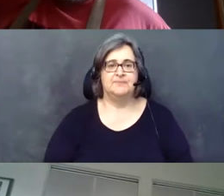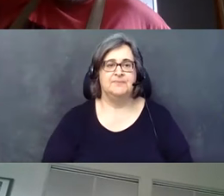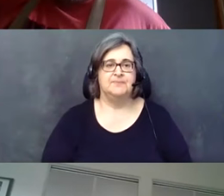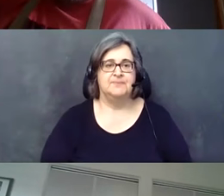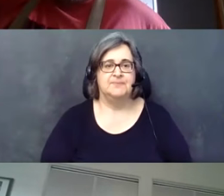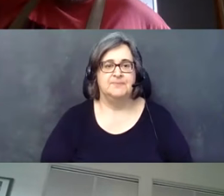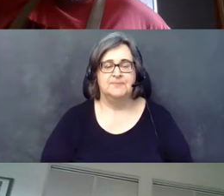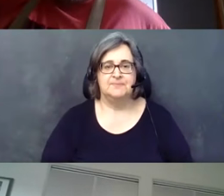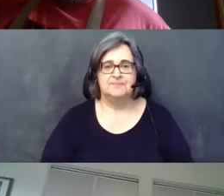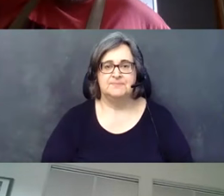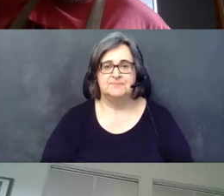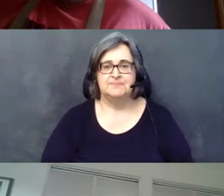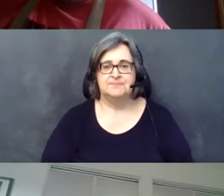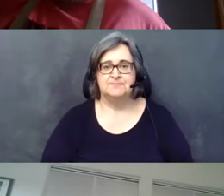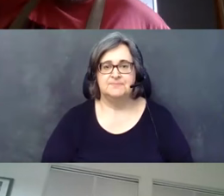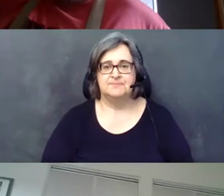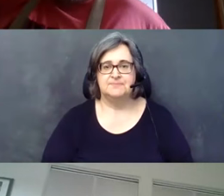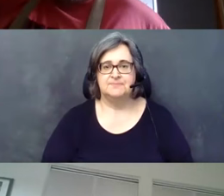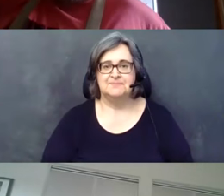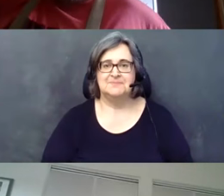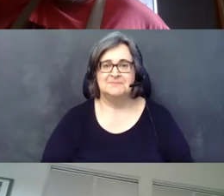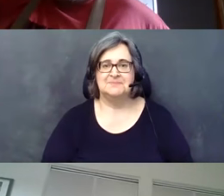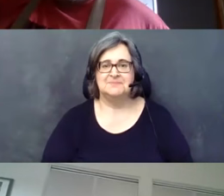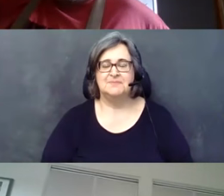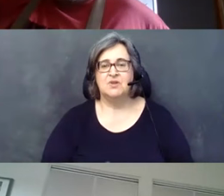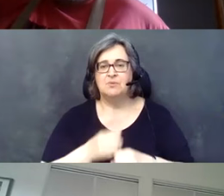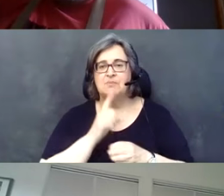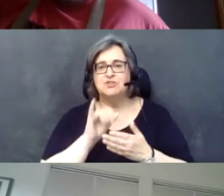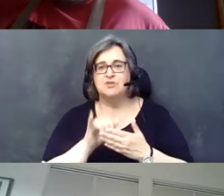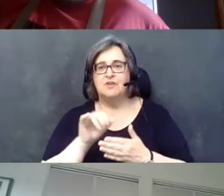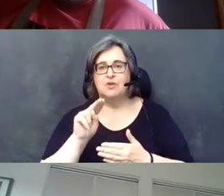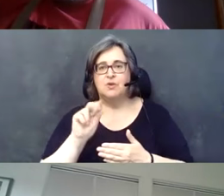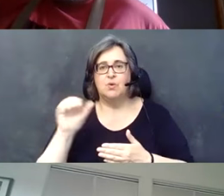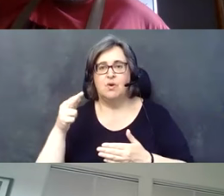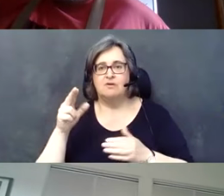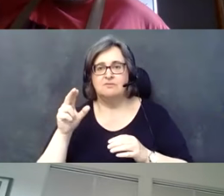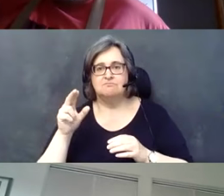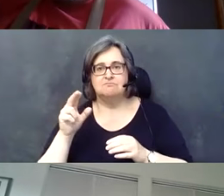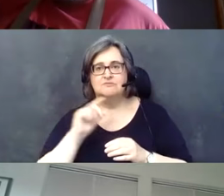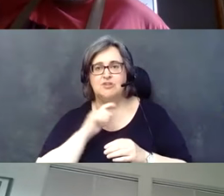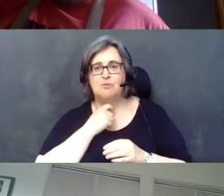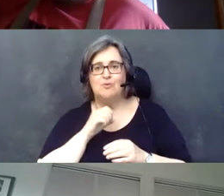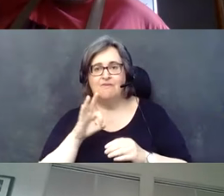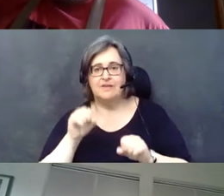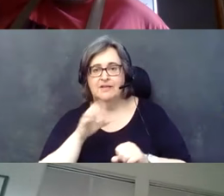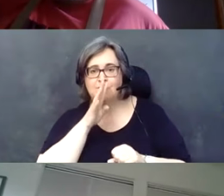So I'm going to make sure Noah is unmuted so he can introduce himself.